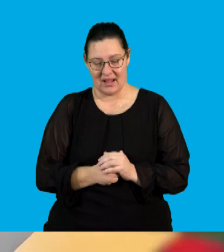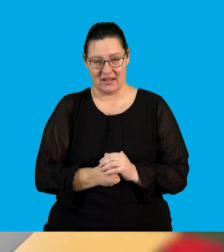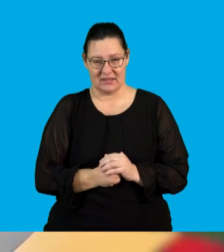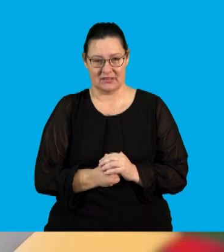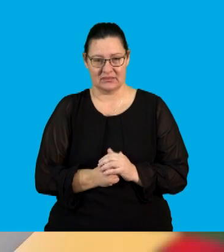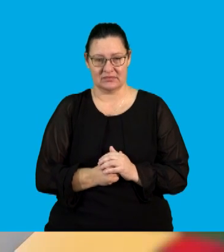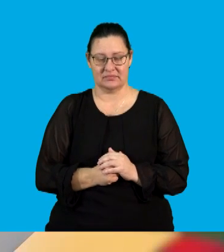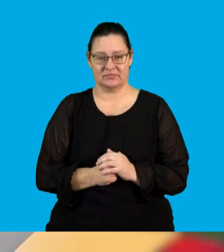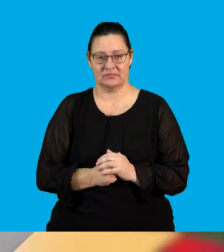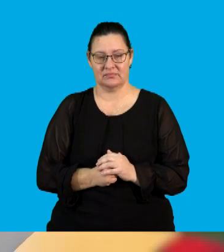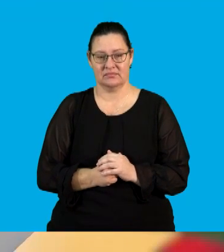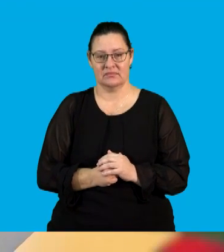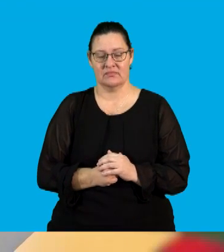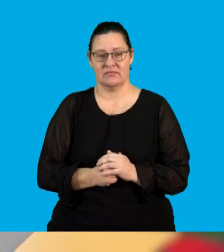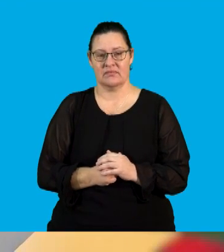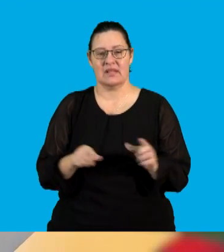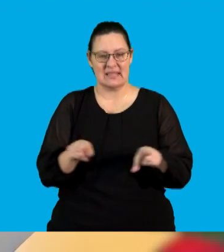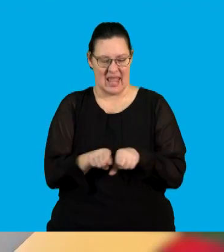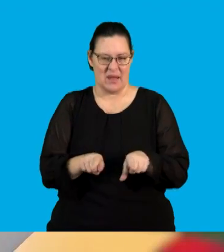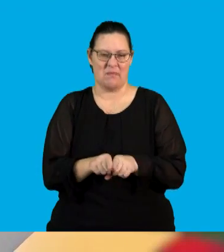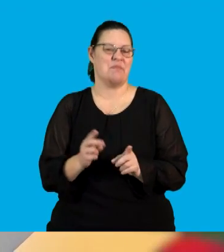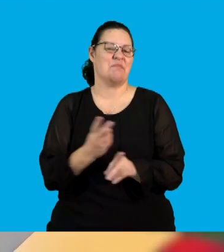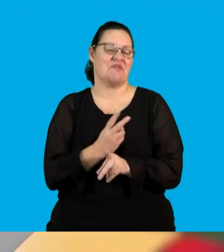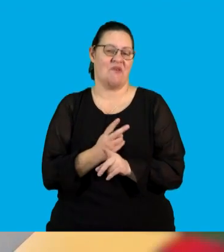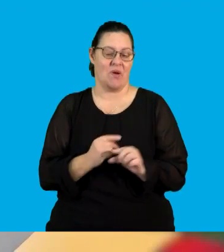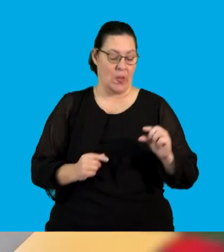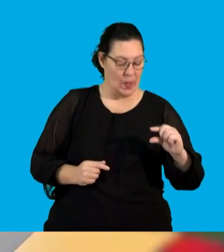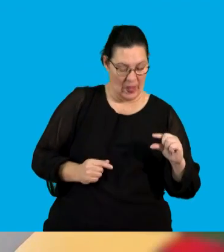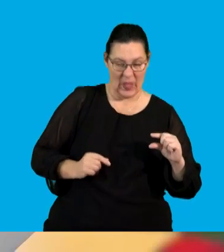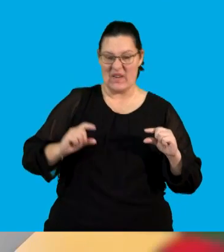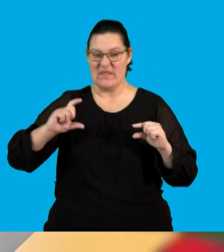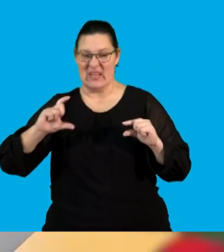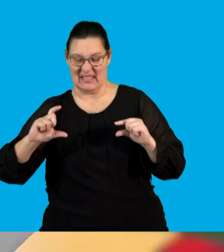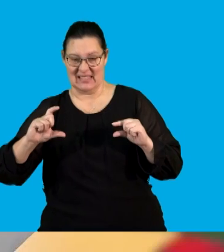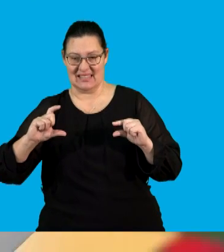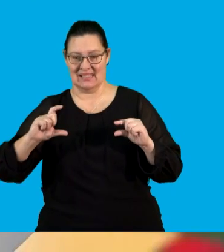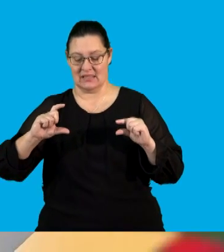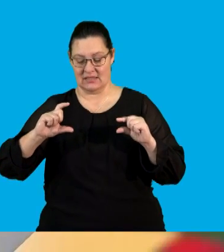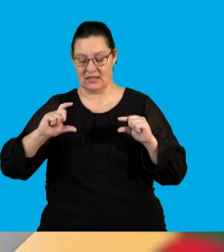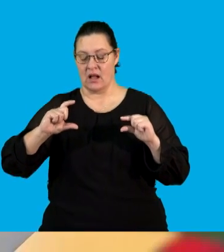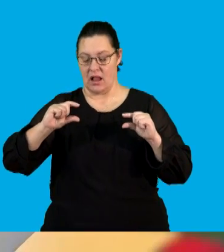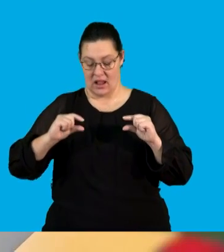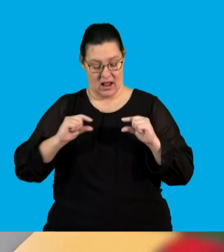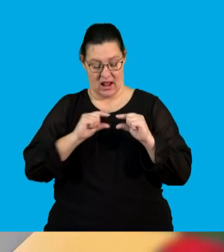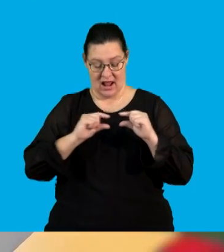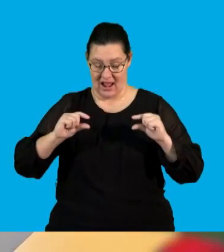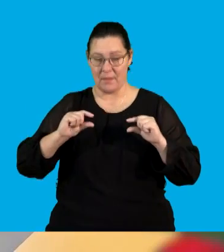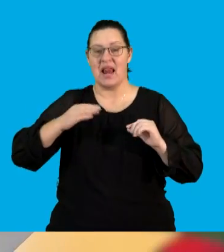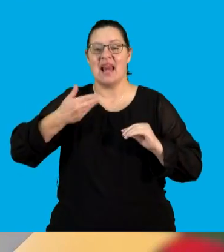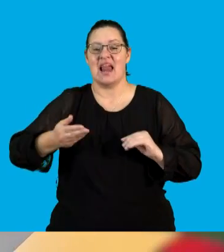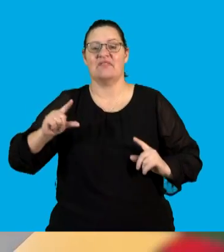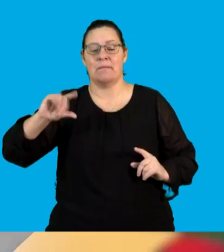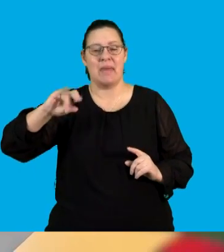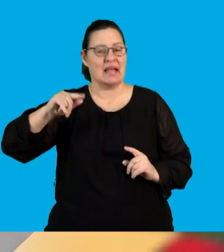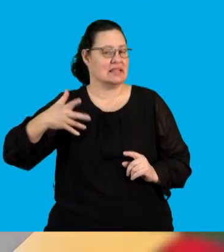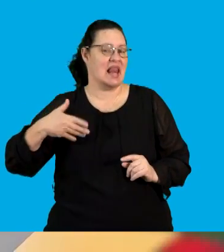small amount of an acid with a big amount, with a large amount of the base. So now all of the acid is going to react with the